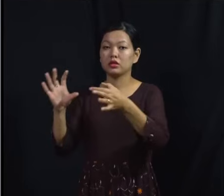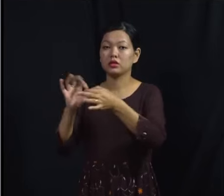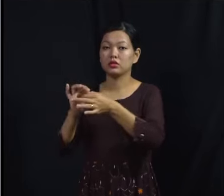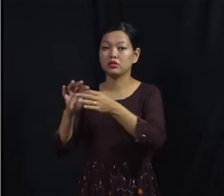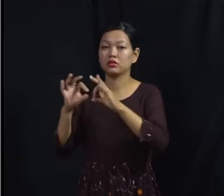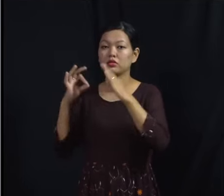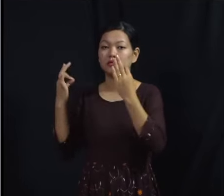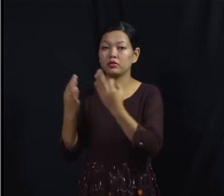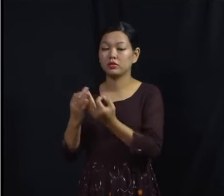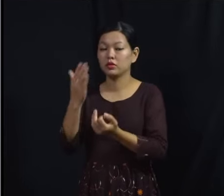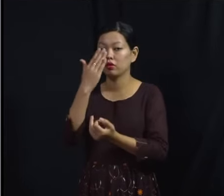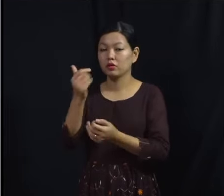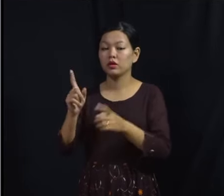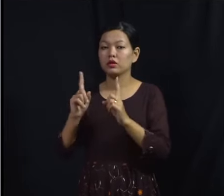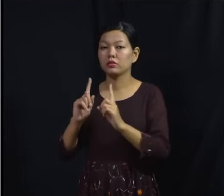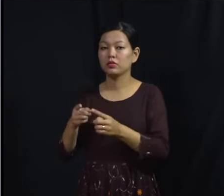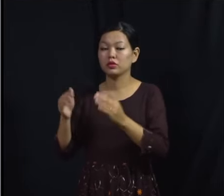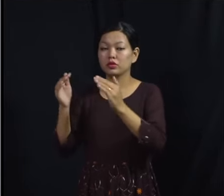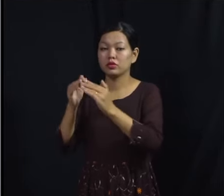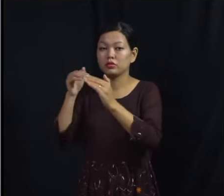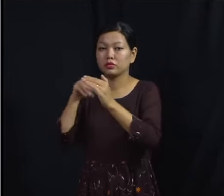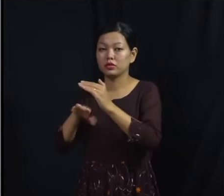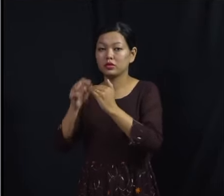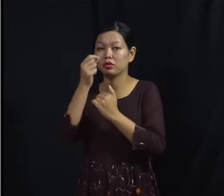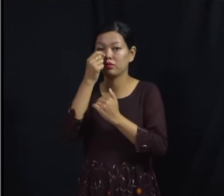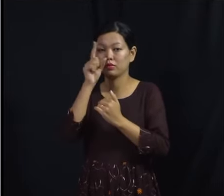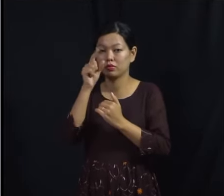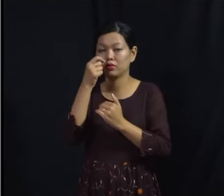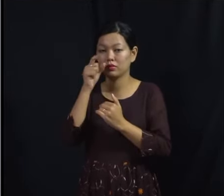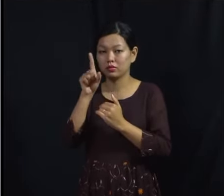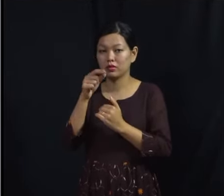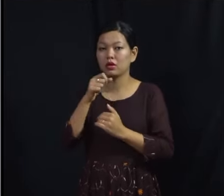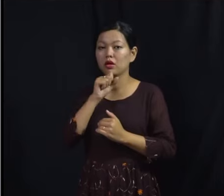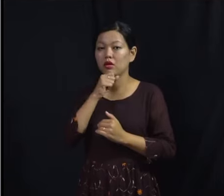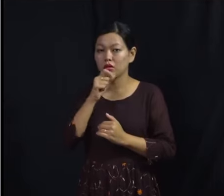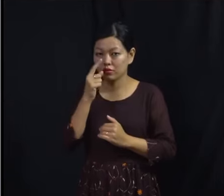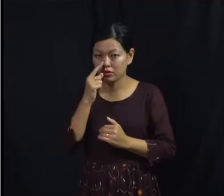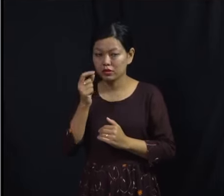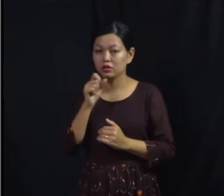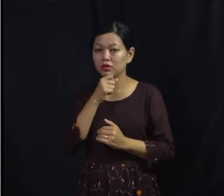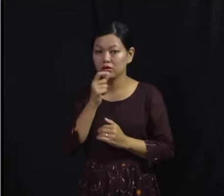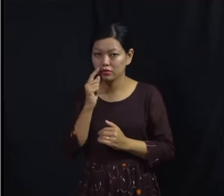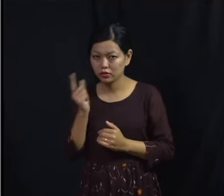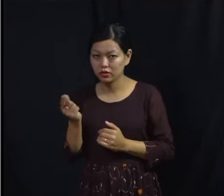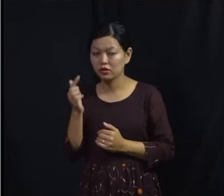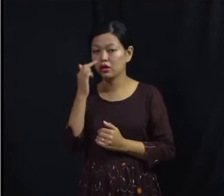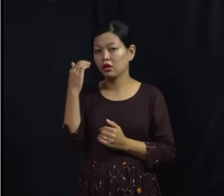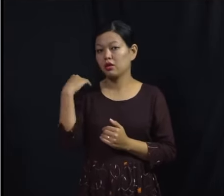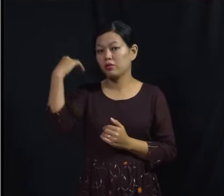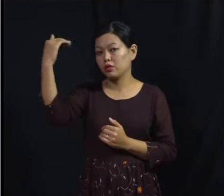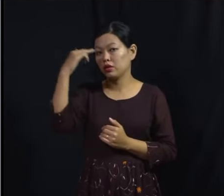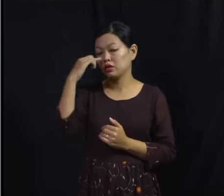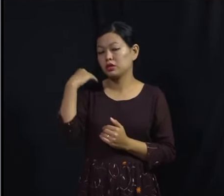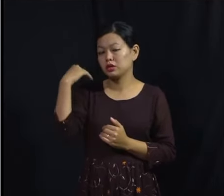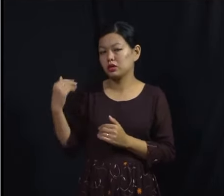Sandy, and the father is the only bread earner here. He is a beekeeper who makes his